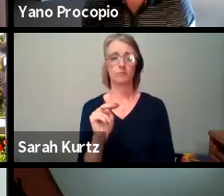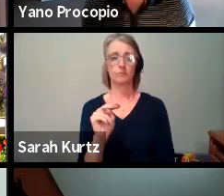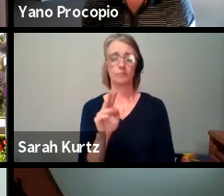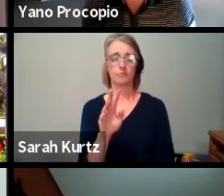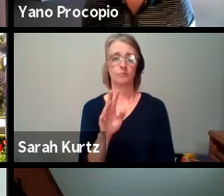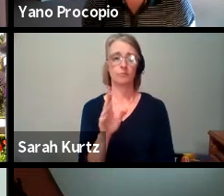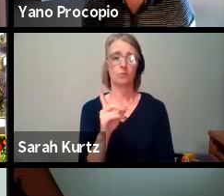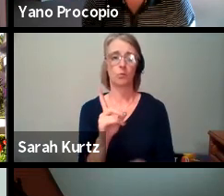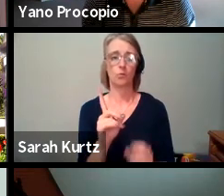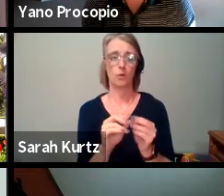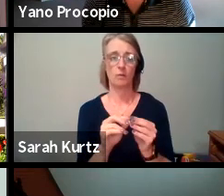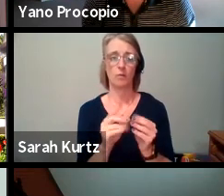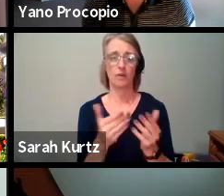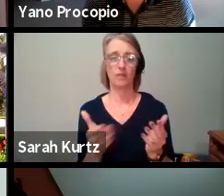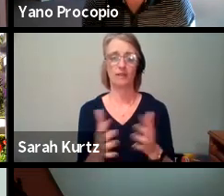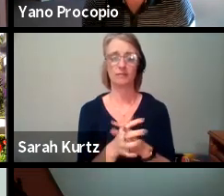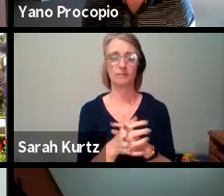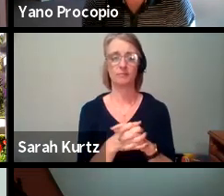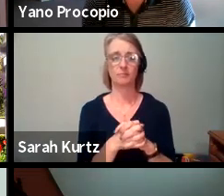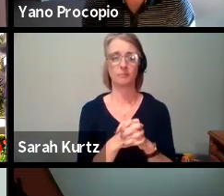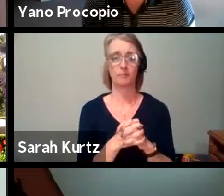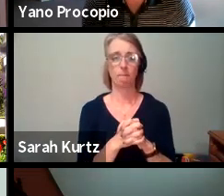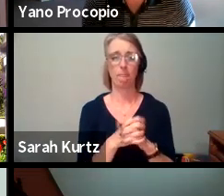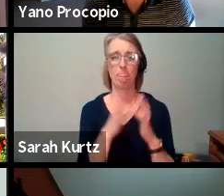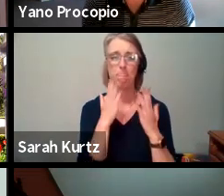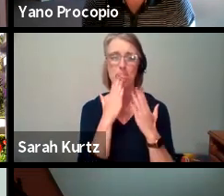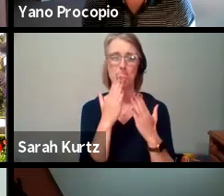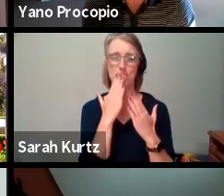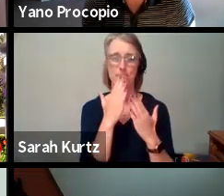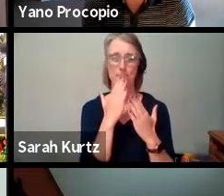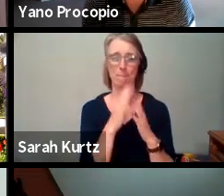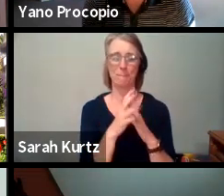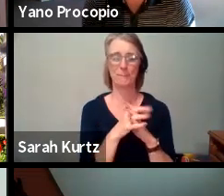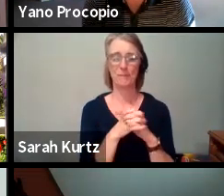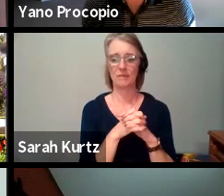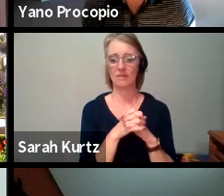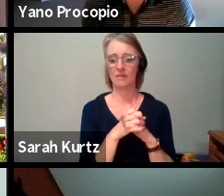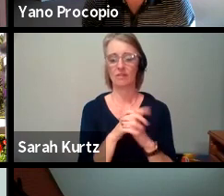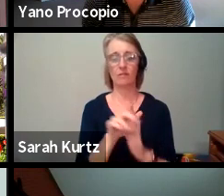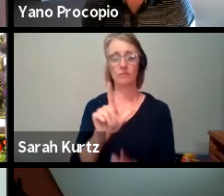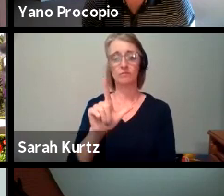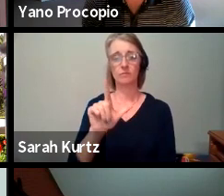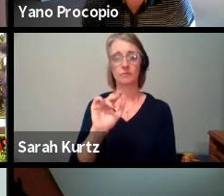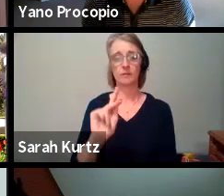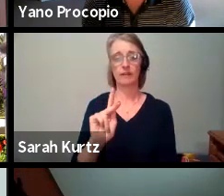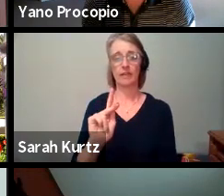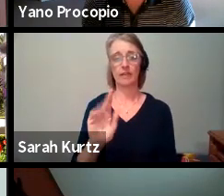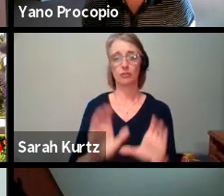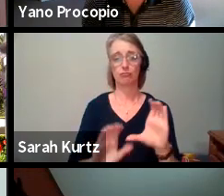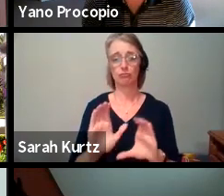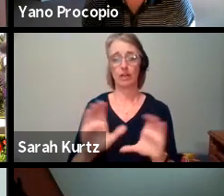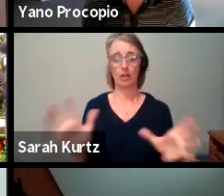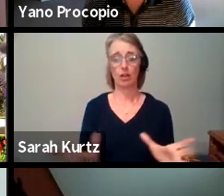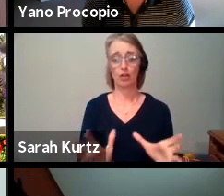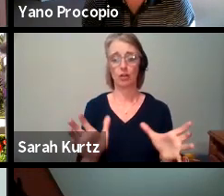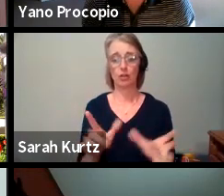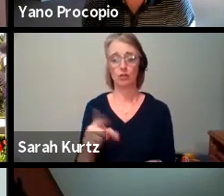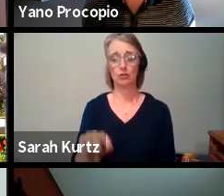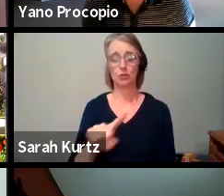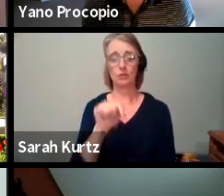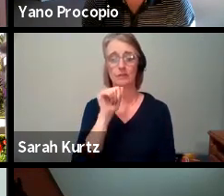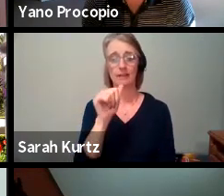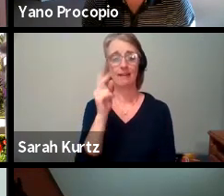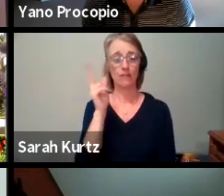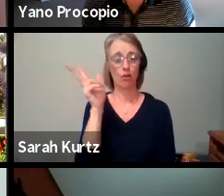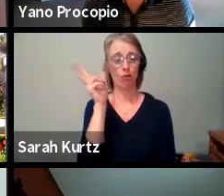one last thing. I put the, thank you, Geraldine. Welcome. I put the link in the chat, but I would encourage you, if you have not